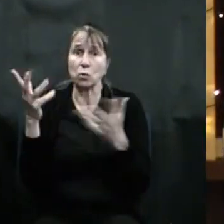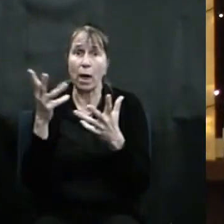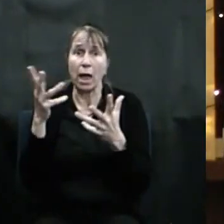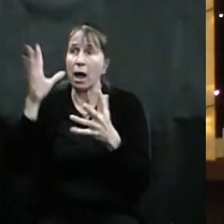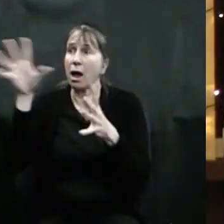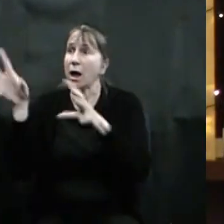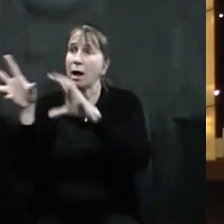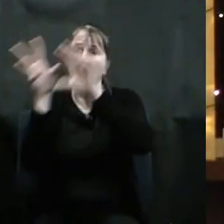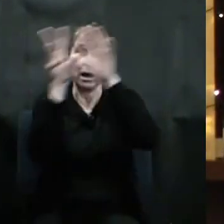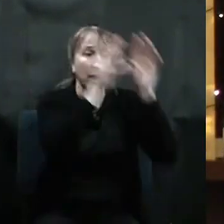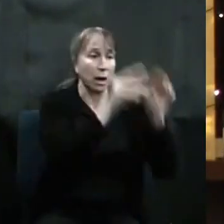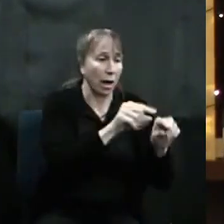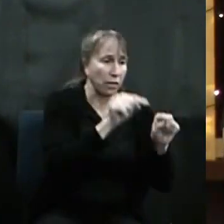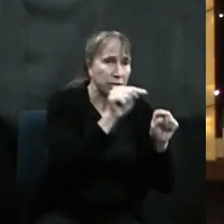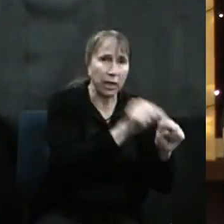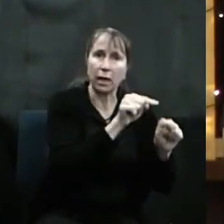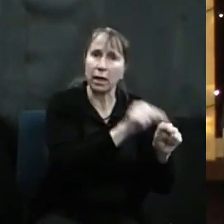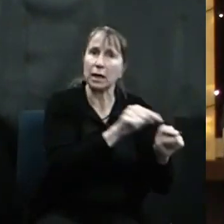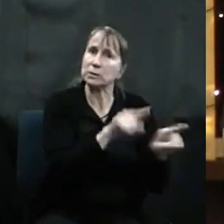exile, far, far away.